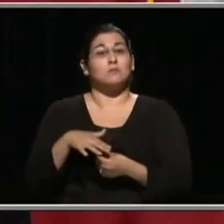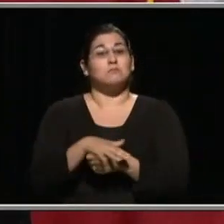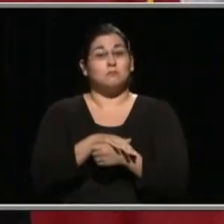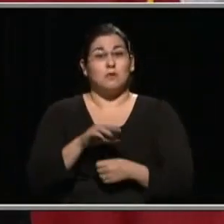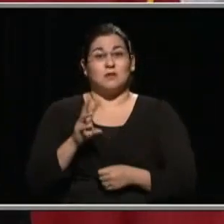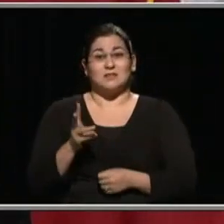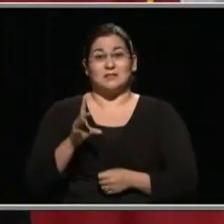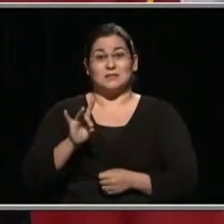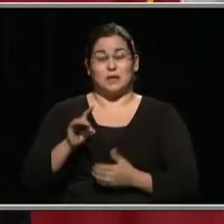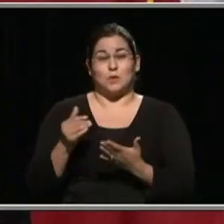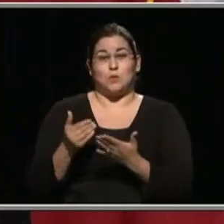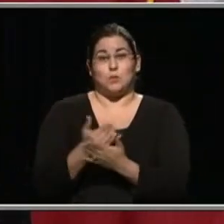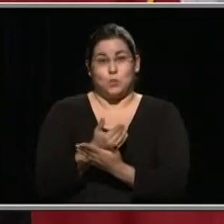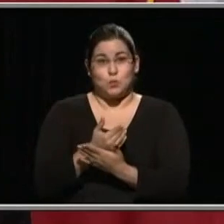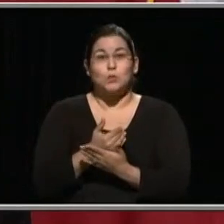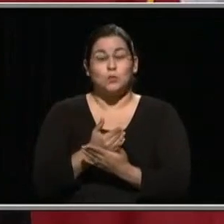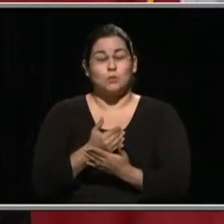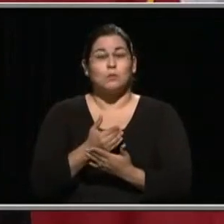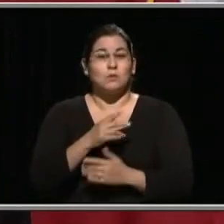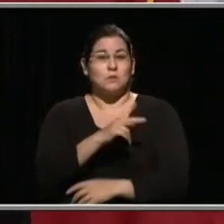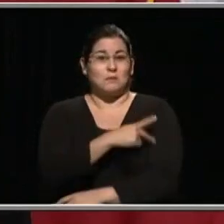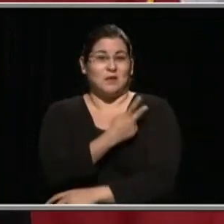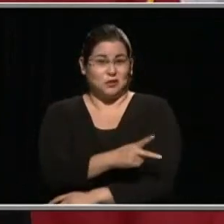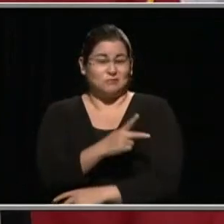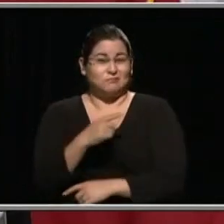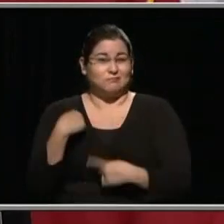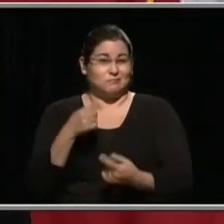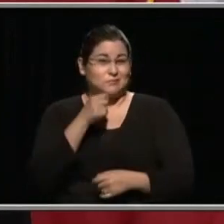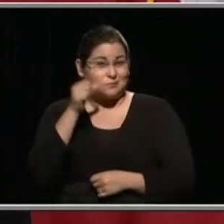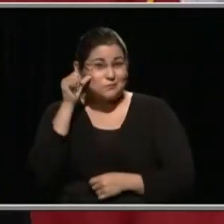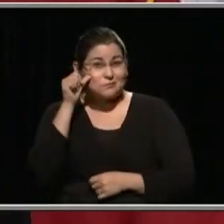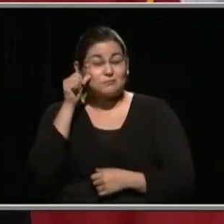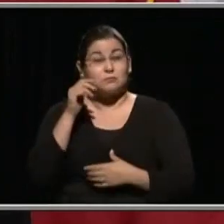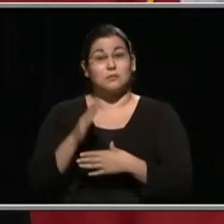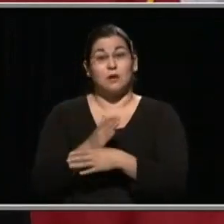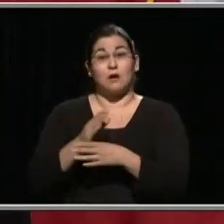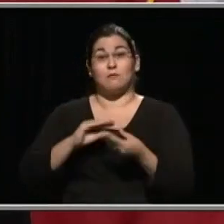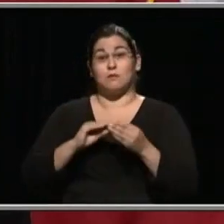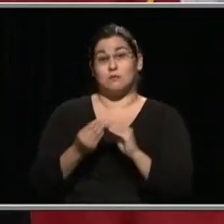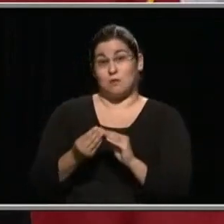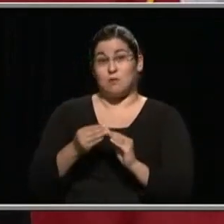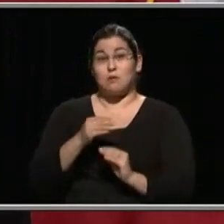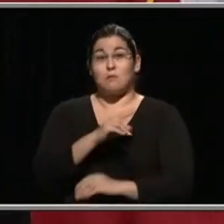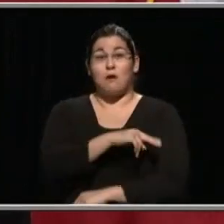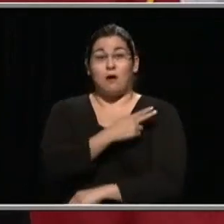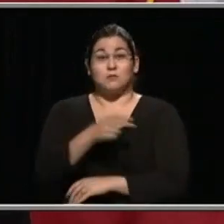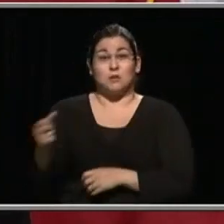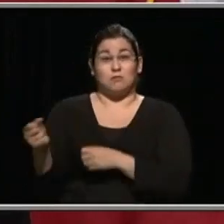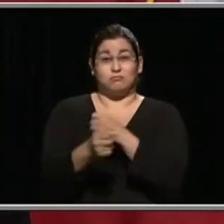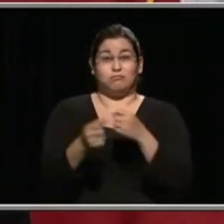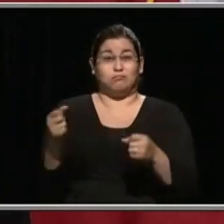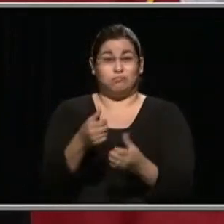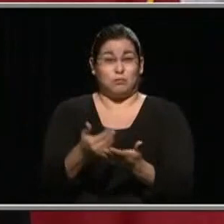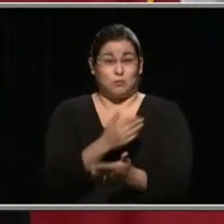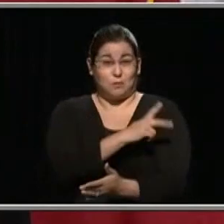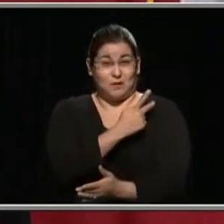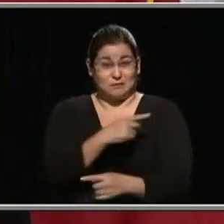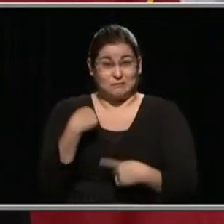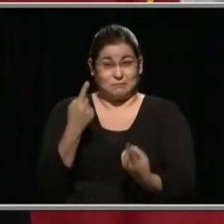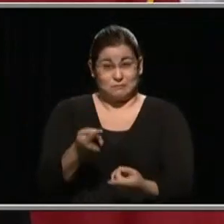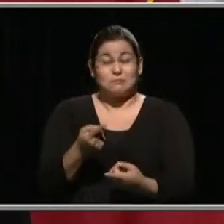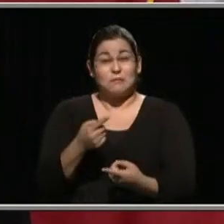positive patients since yesterday. The average number of COVID hospital admissions over the previous 7 days